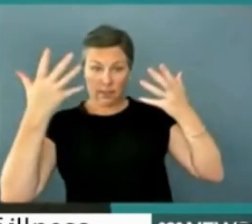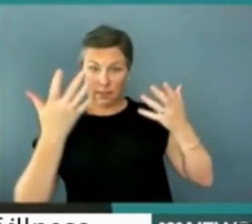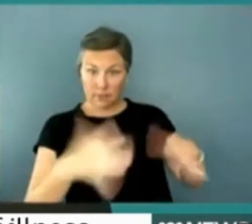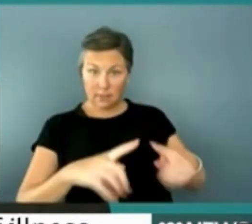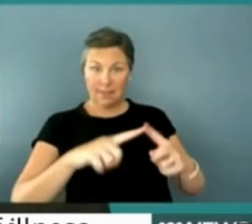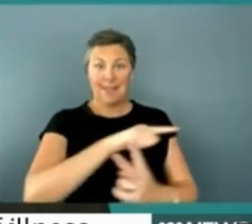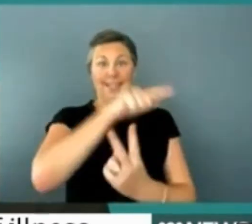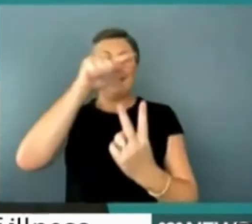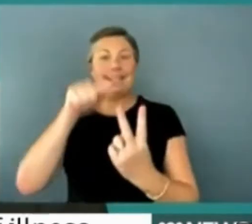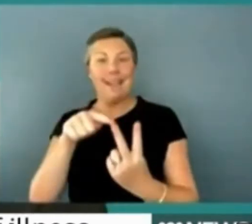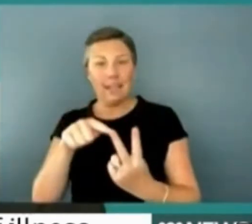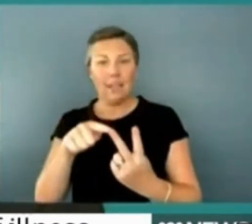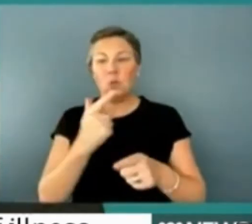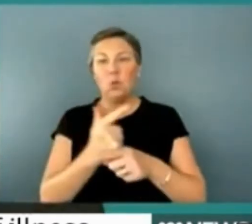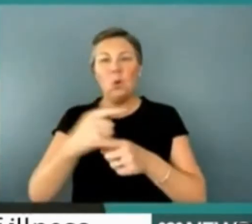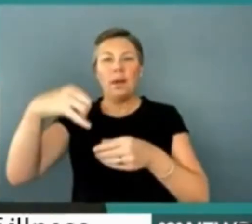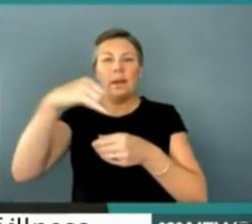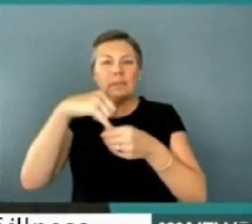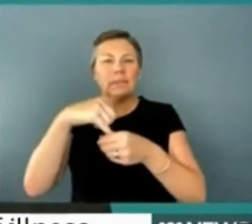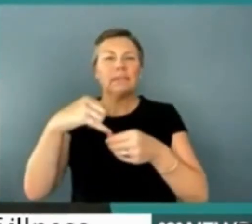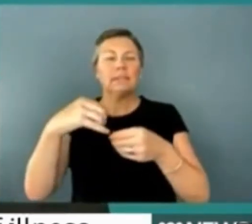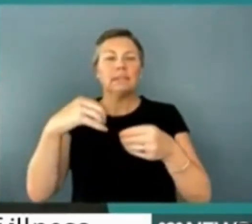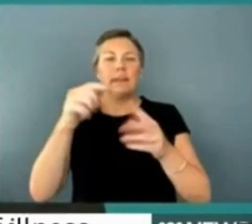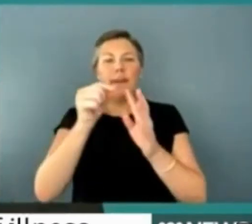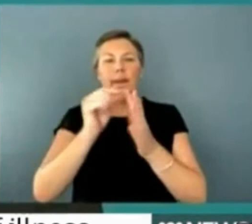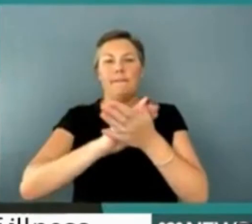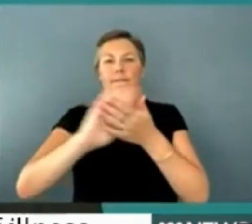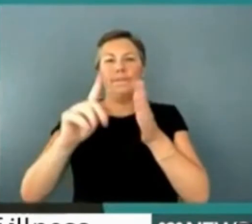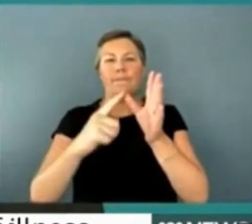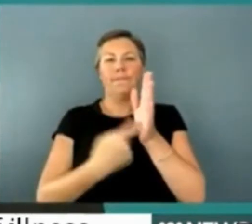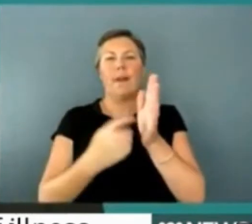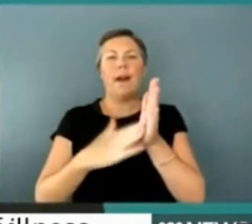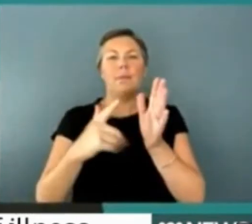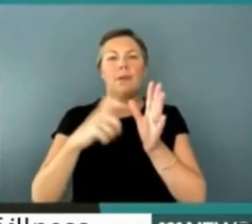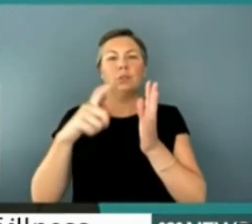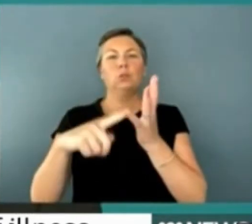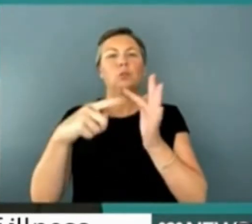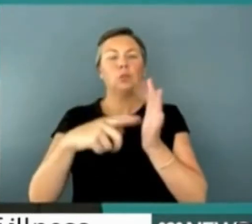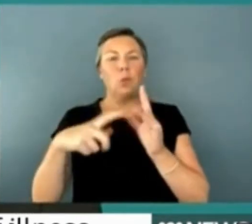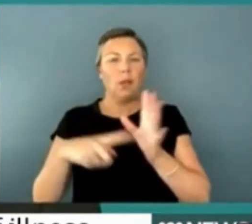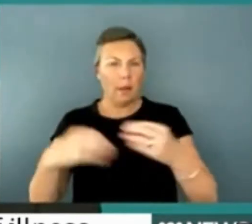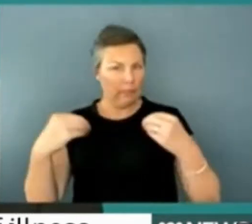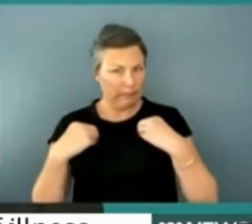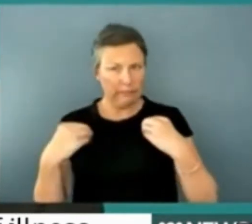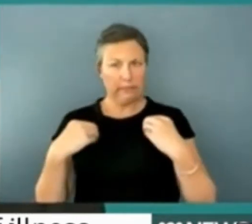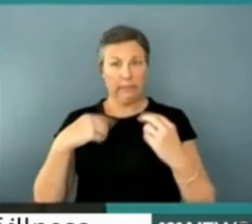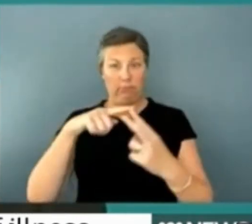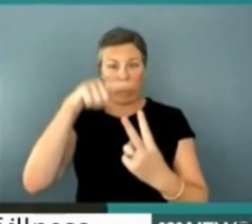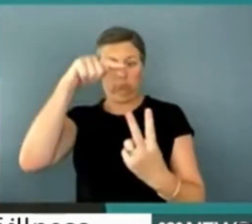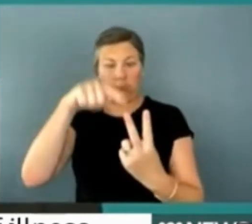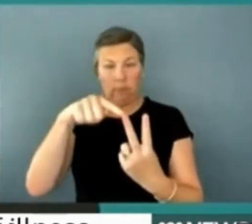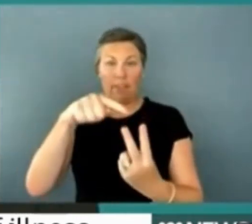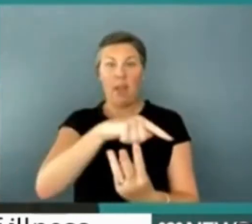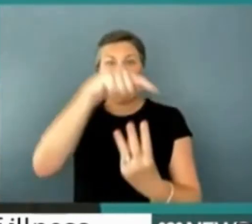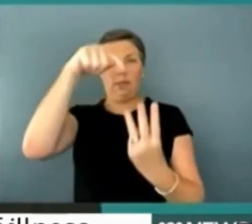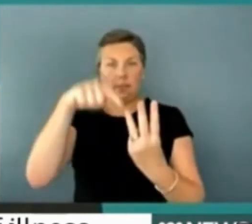with the pharmaceutical companies in relation to those matters. We then have to move on to the regulation pathway, and just